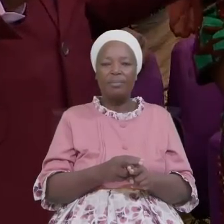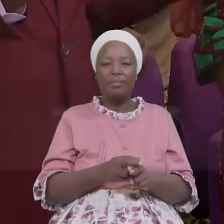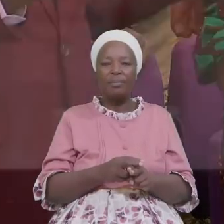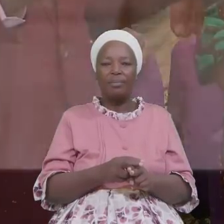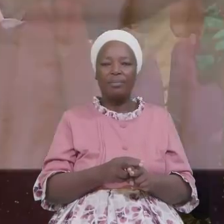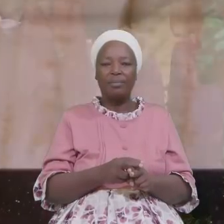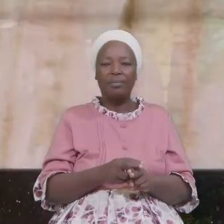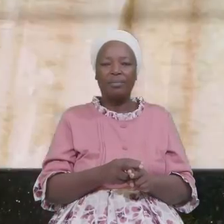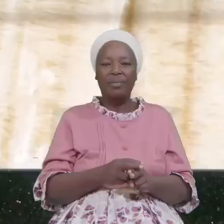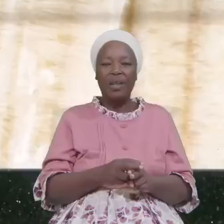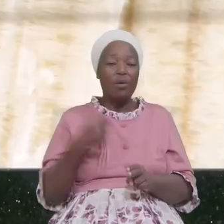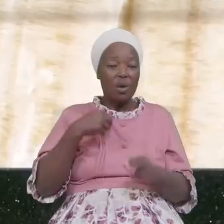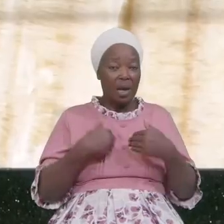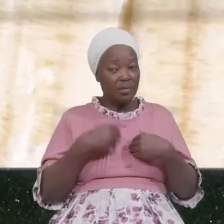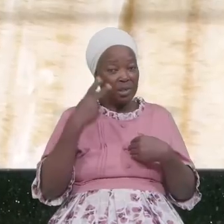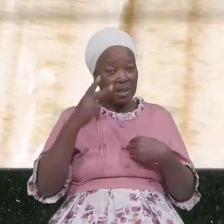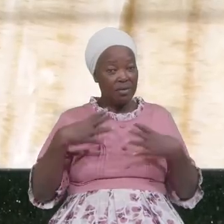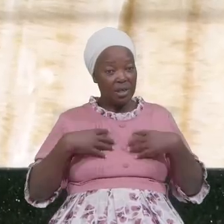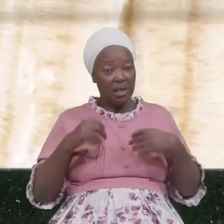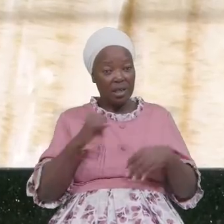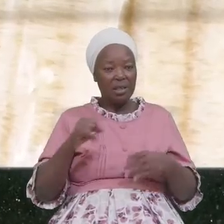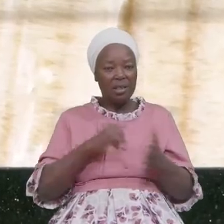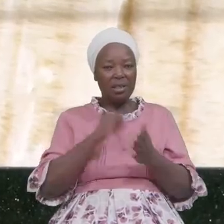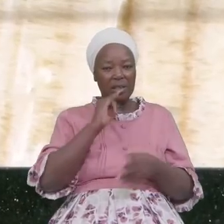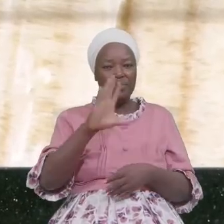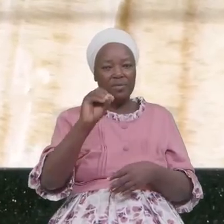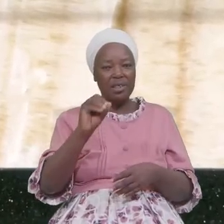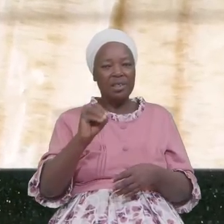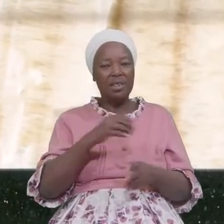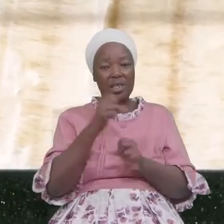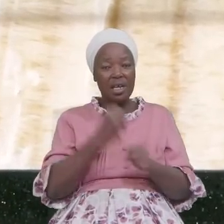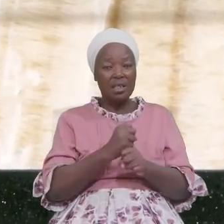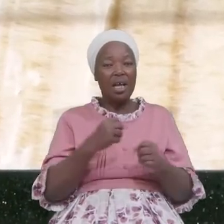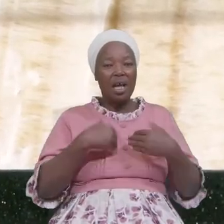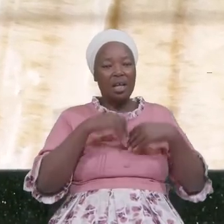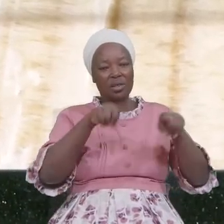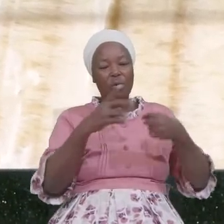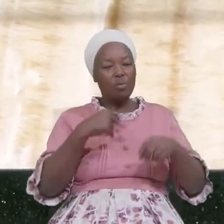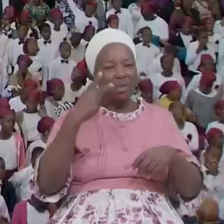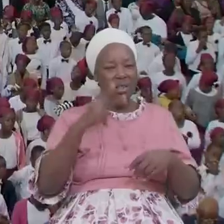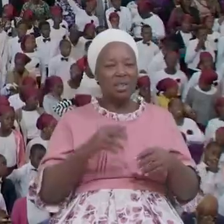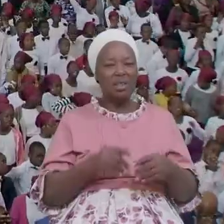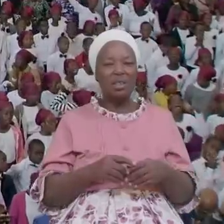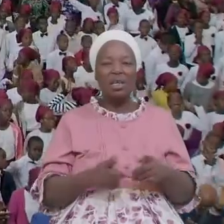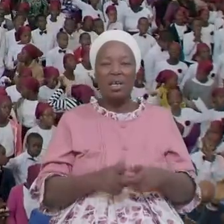We've seen healing these 50 years that's gone. We'll see greater healing.